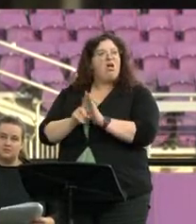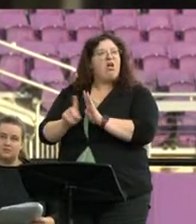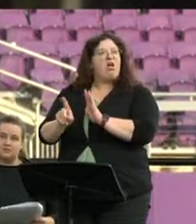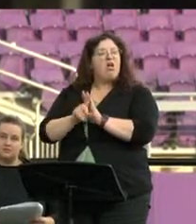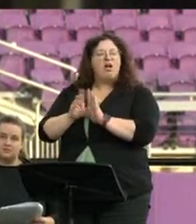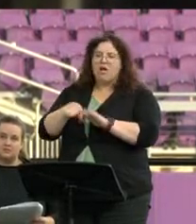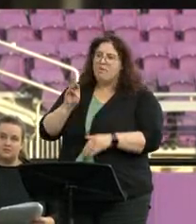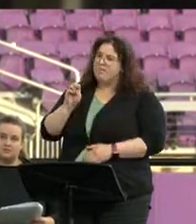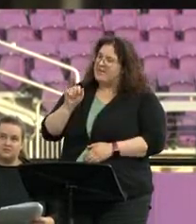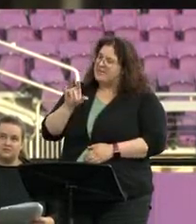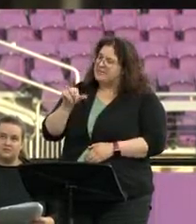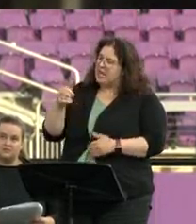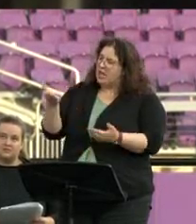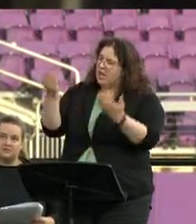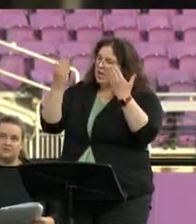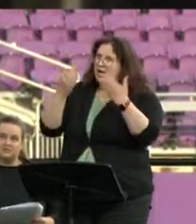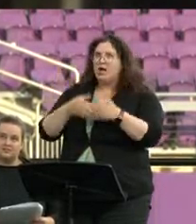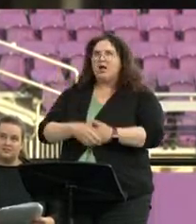Macy!